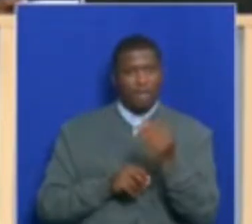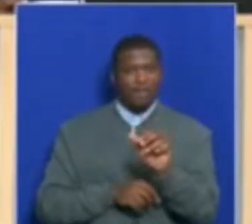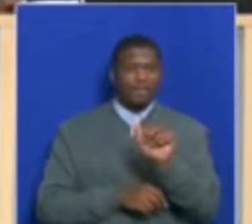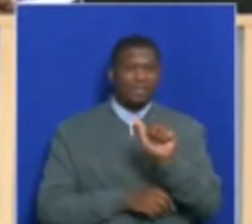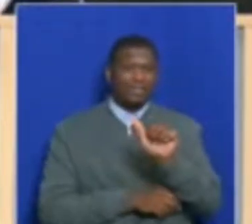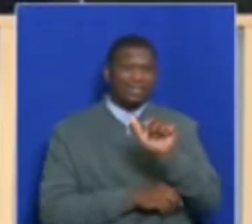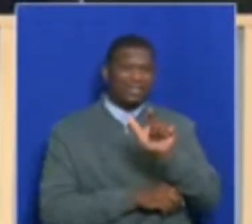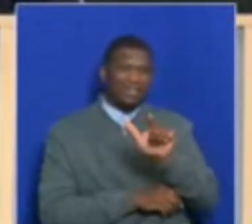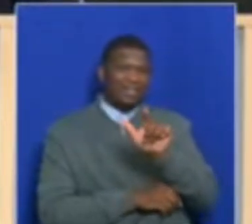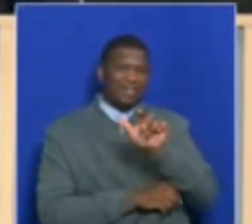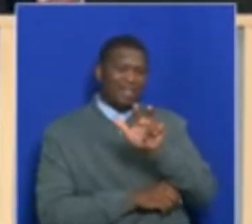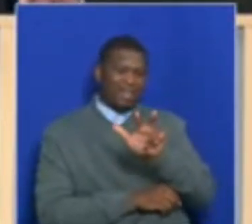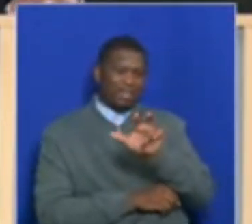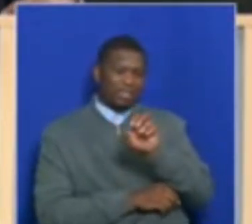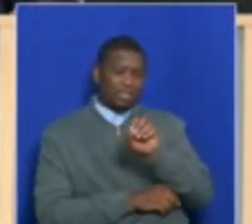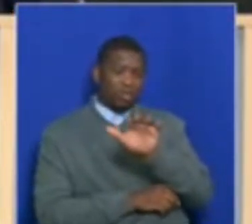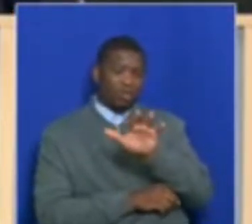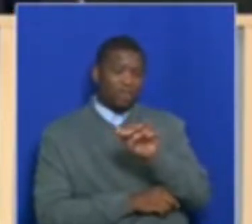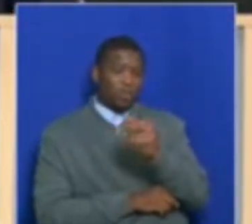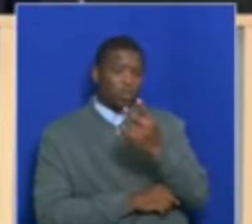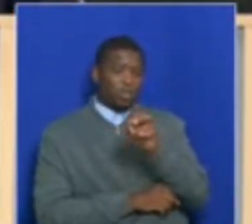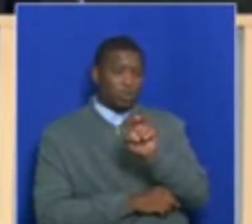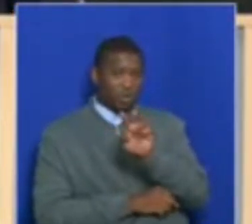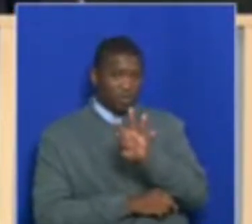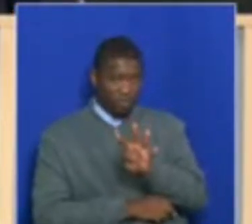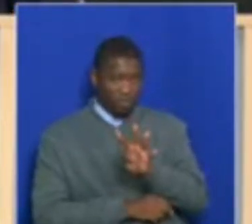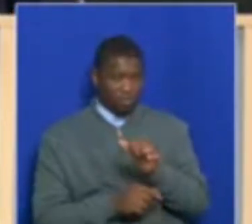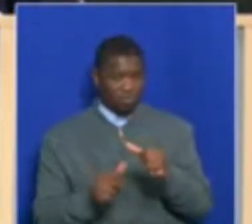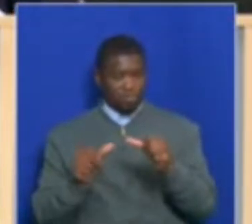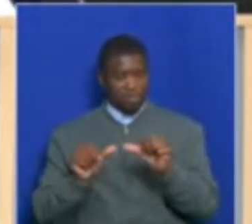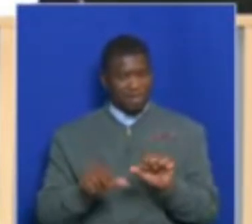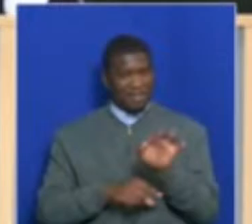678/05/2024, and then at 33, you have